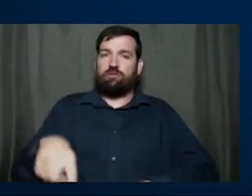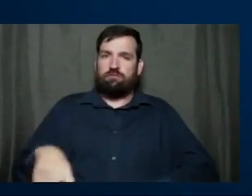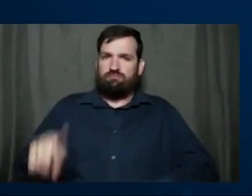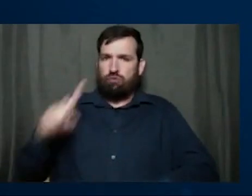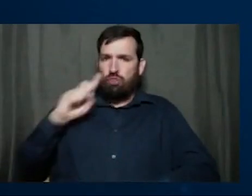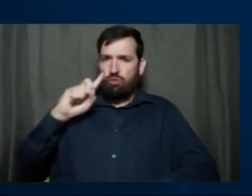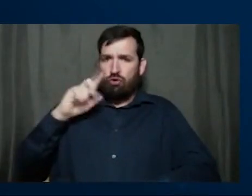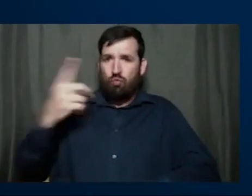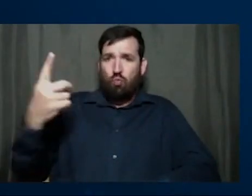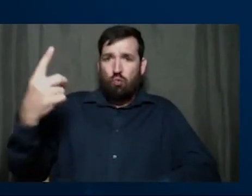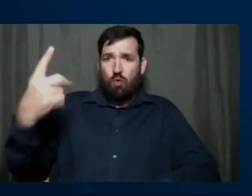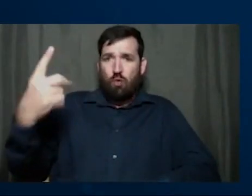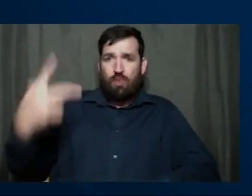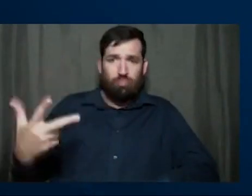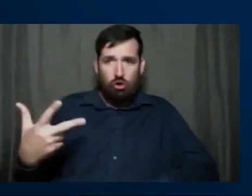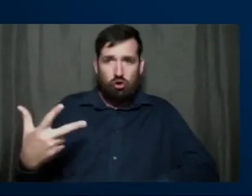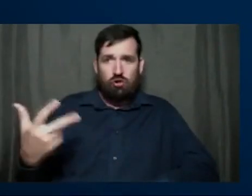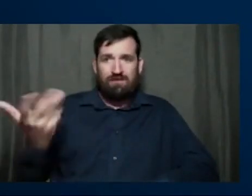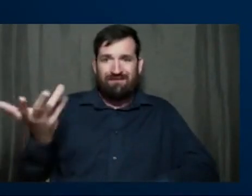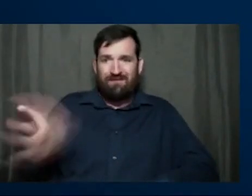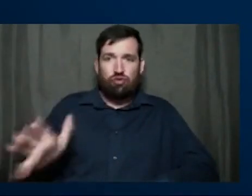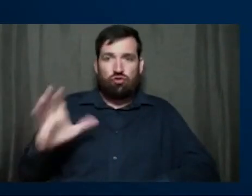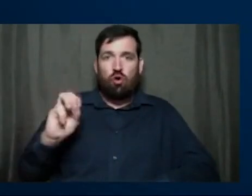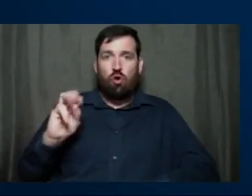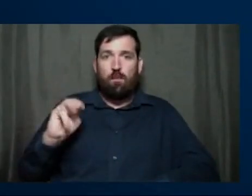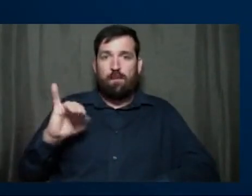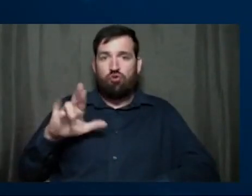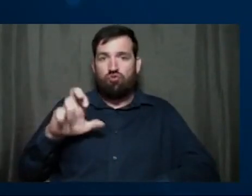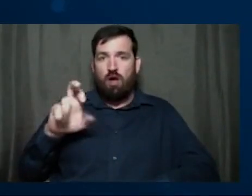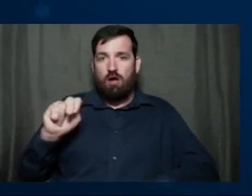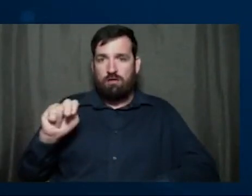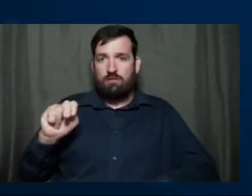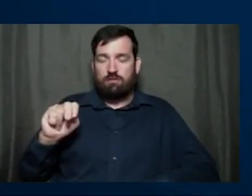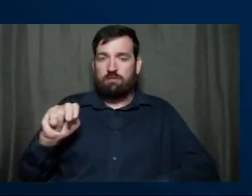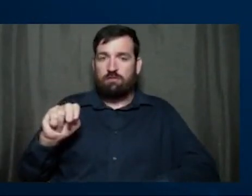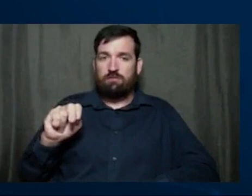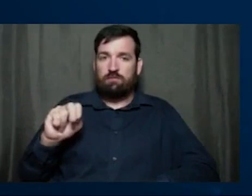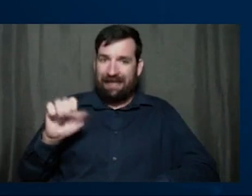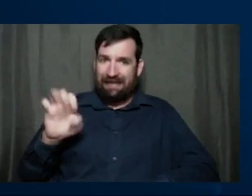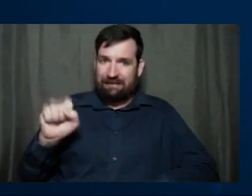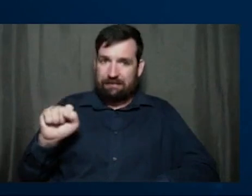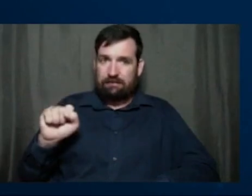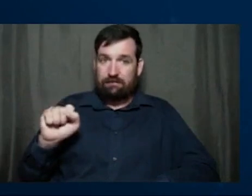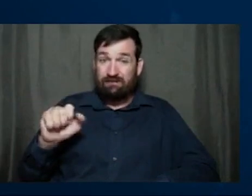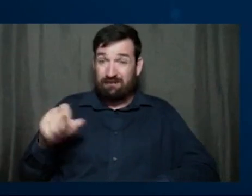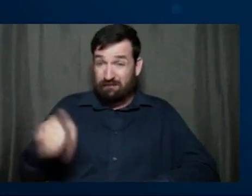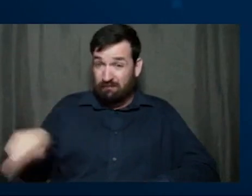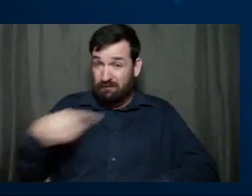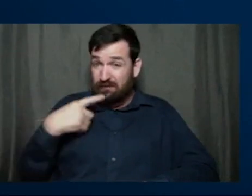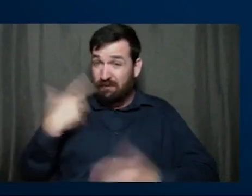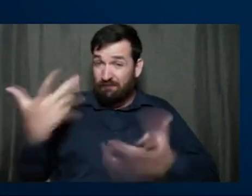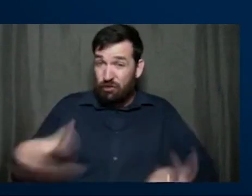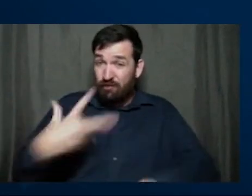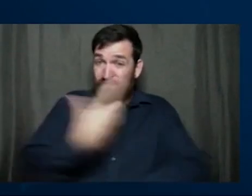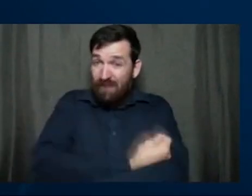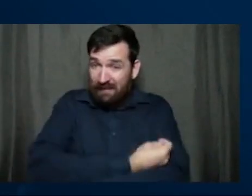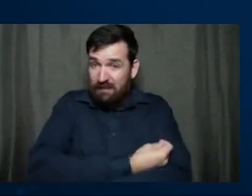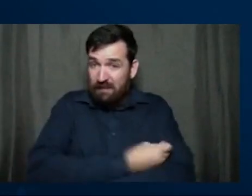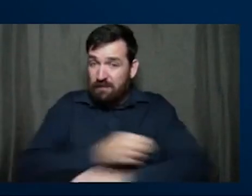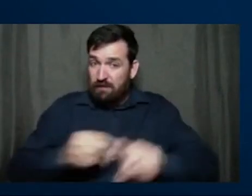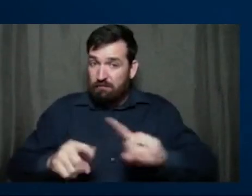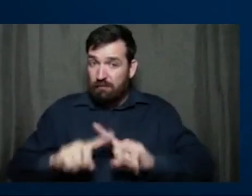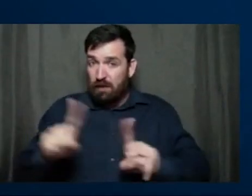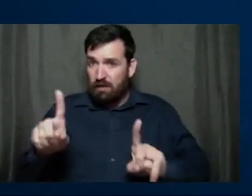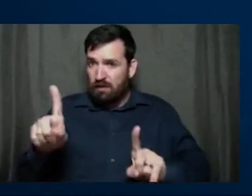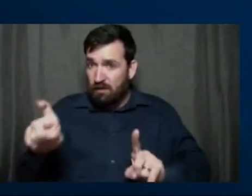have been of those who are vaccinated. Now, Dr. Stites often says this is a pandemic of the unvaccinated now, but with that question, is this now